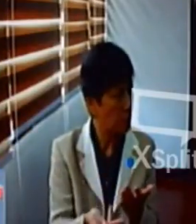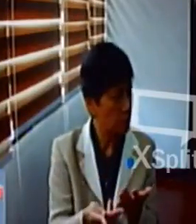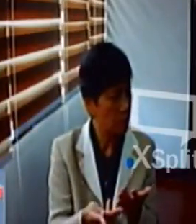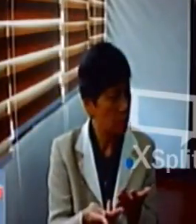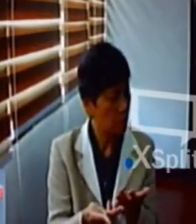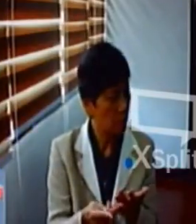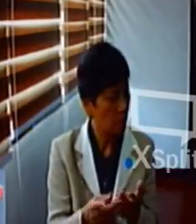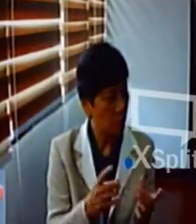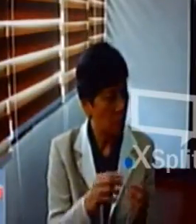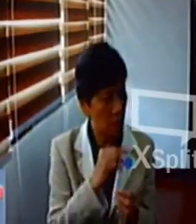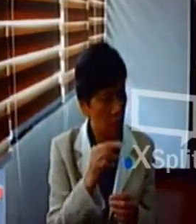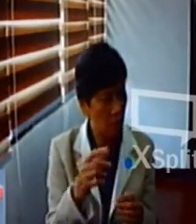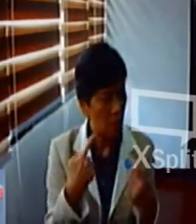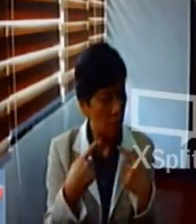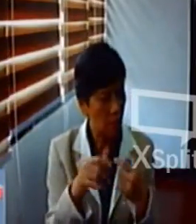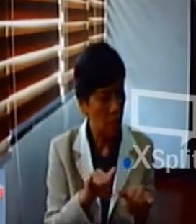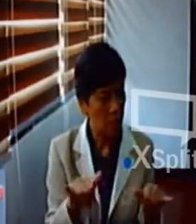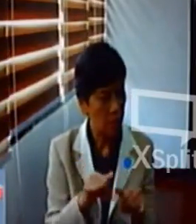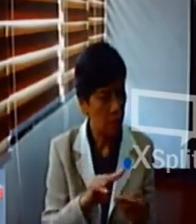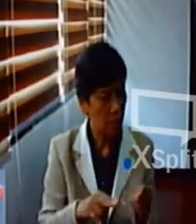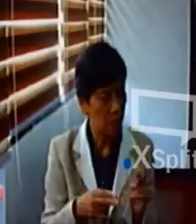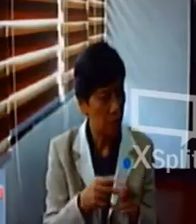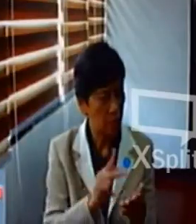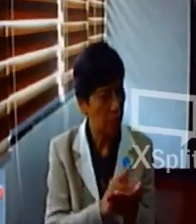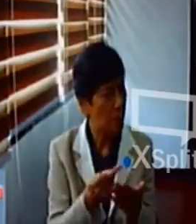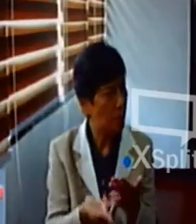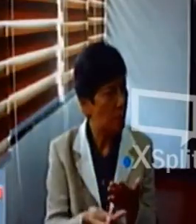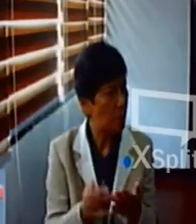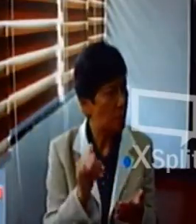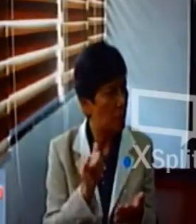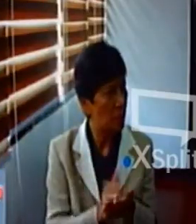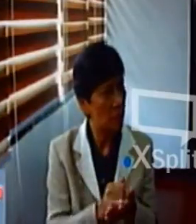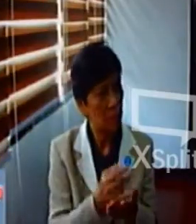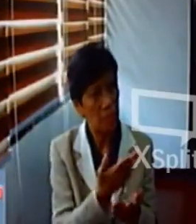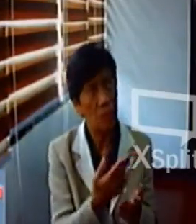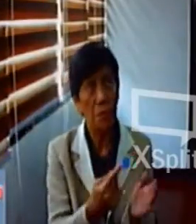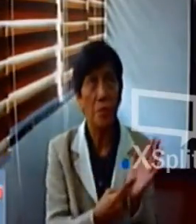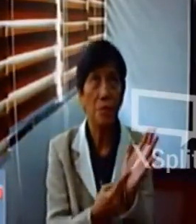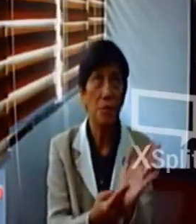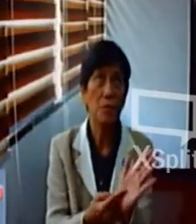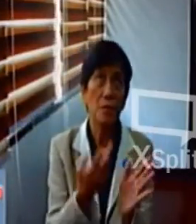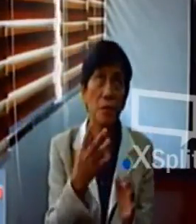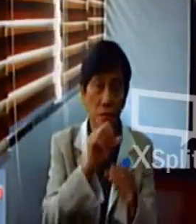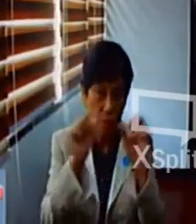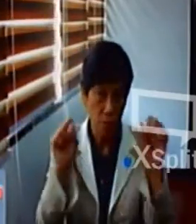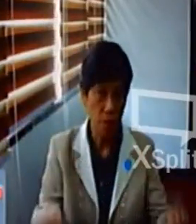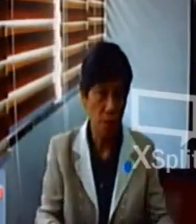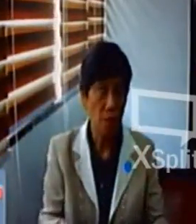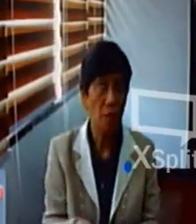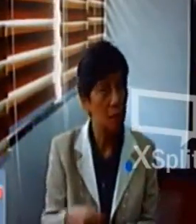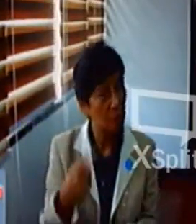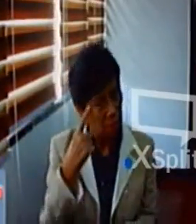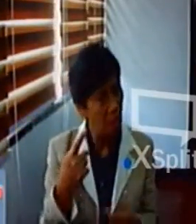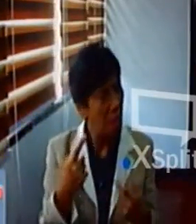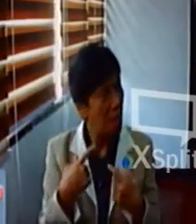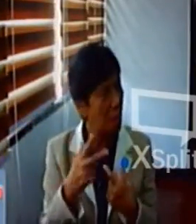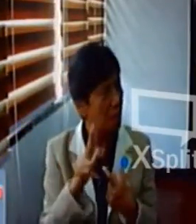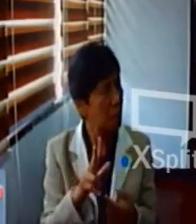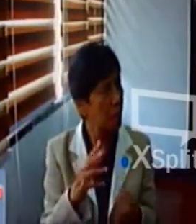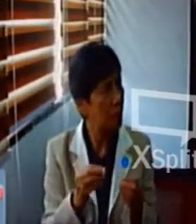does not have the same number of pages that were just put on the screen. There, I think there were three more